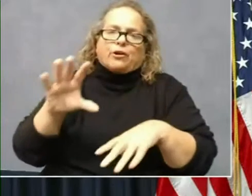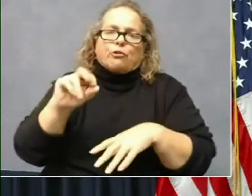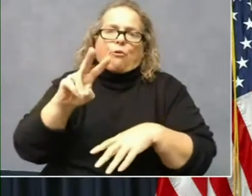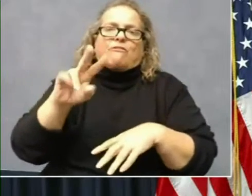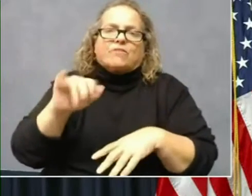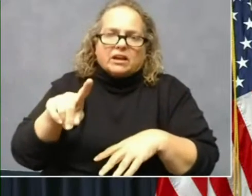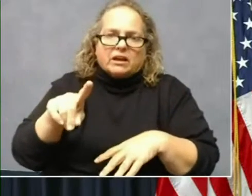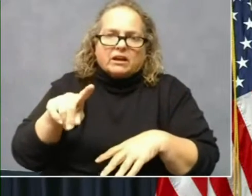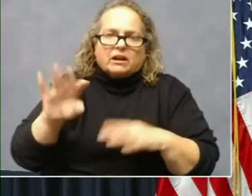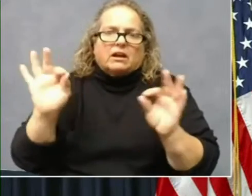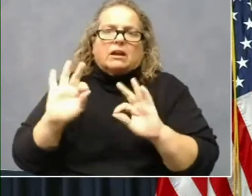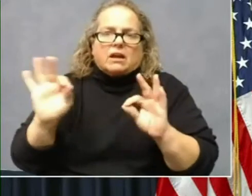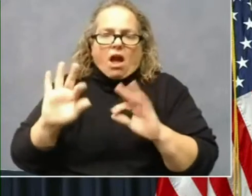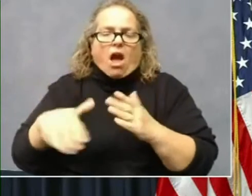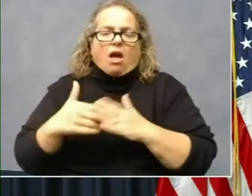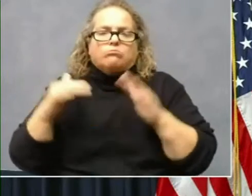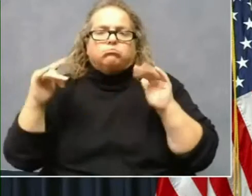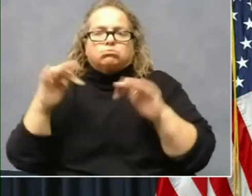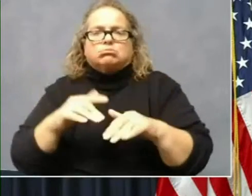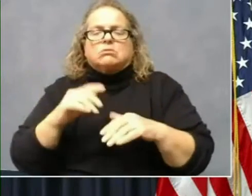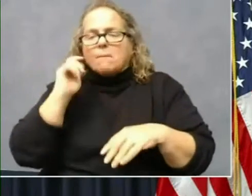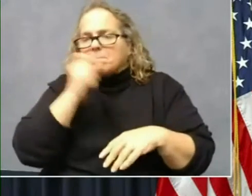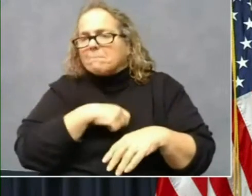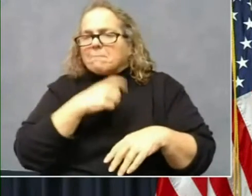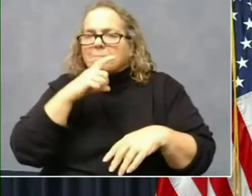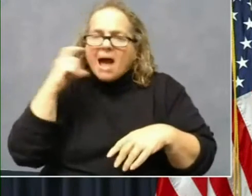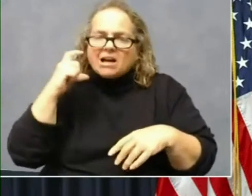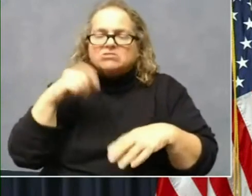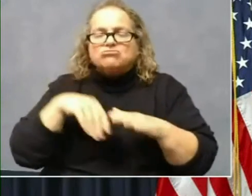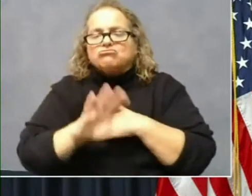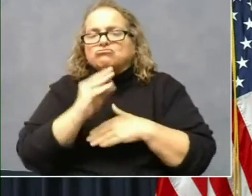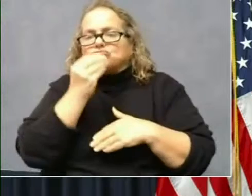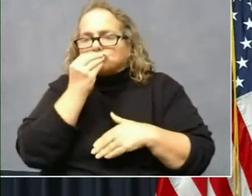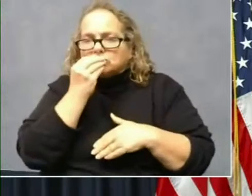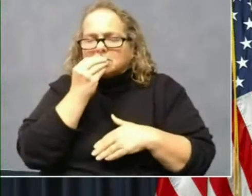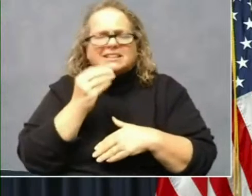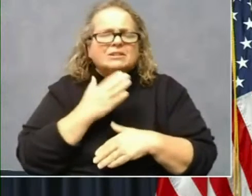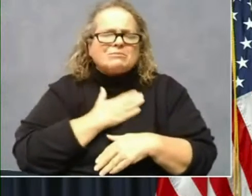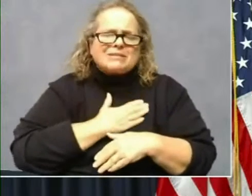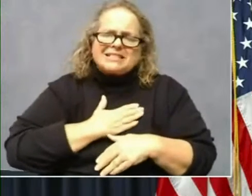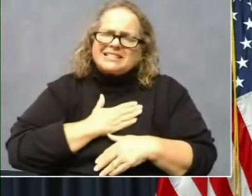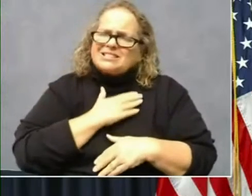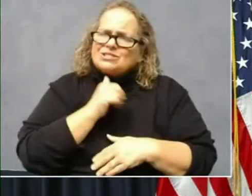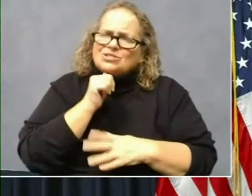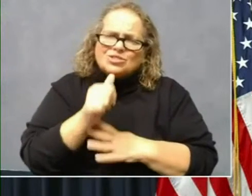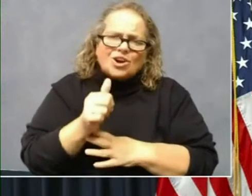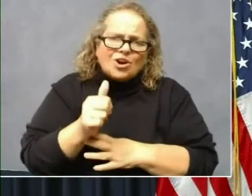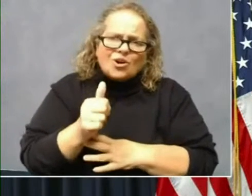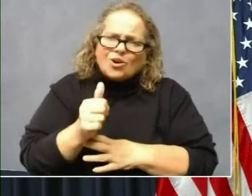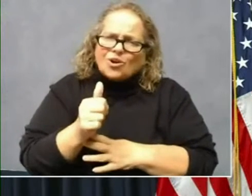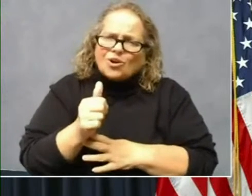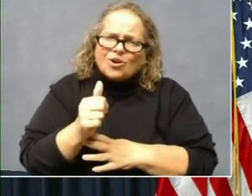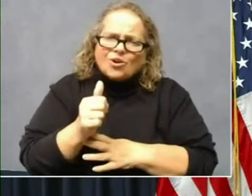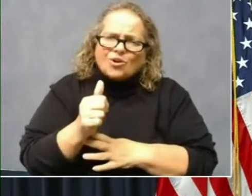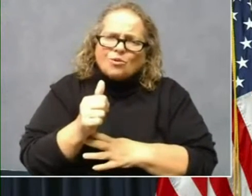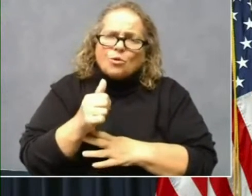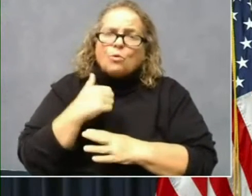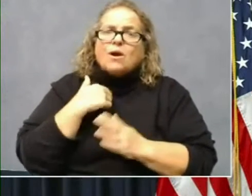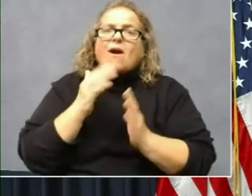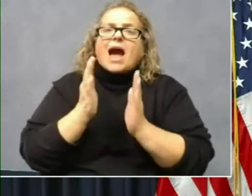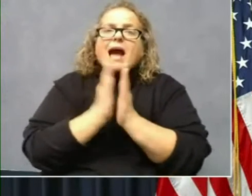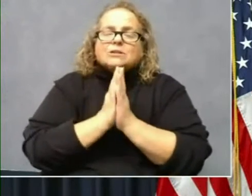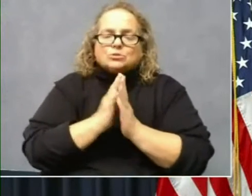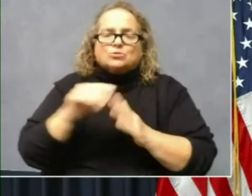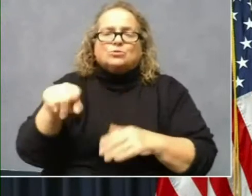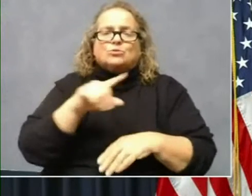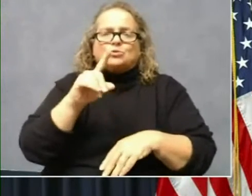place and taking their masks off. And many of those that would go right now when your commonwealth is asking you to do your duty and fight